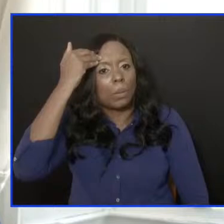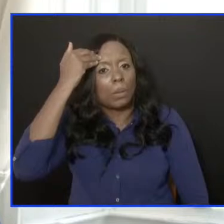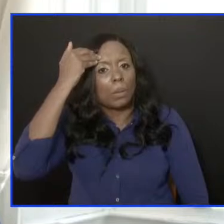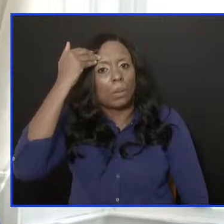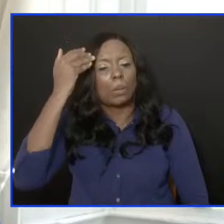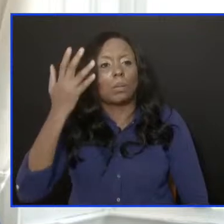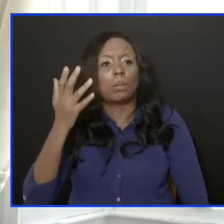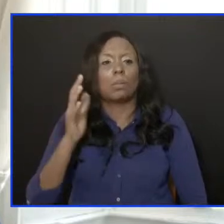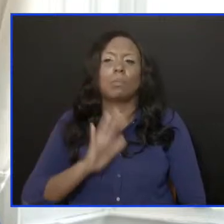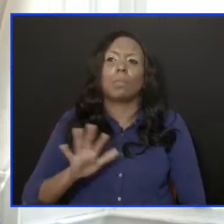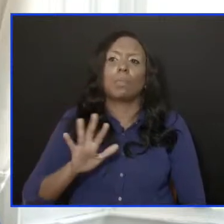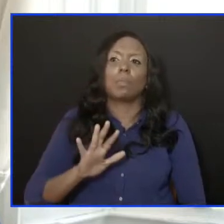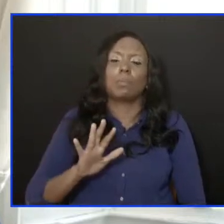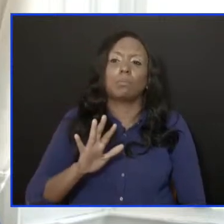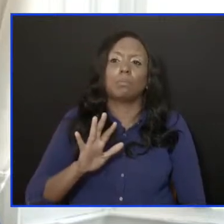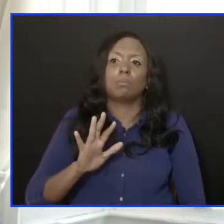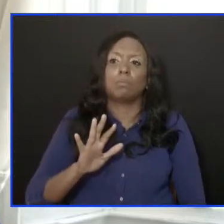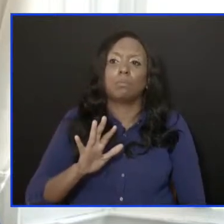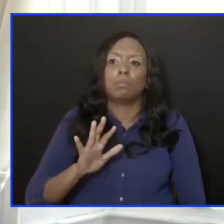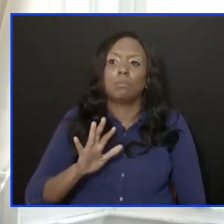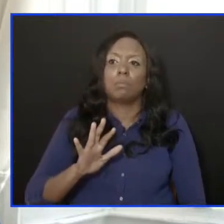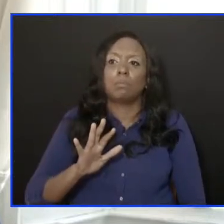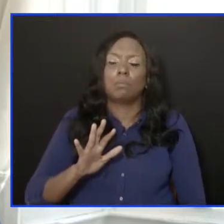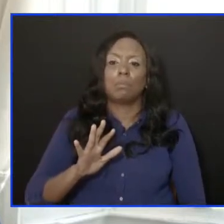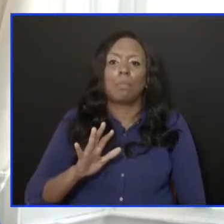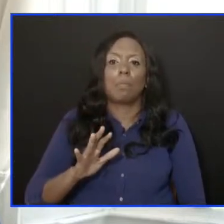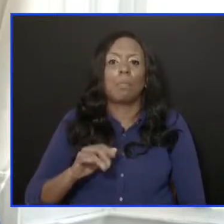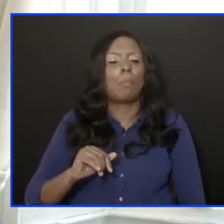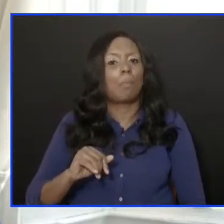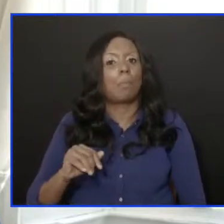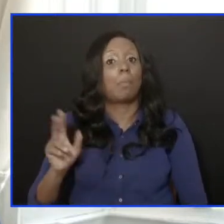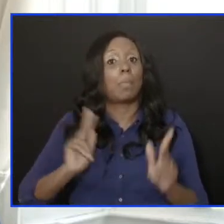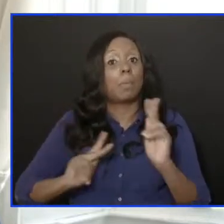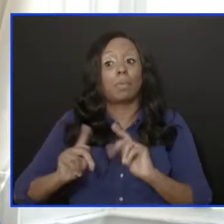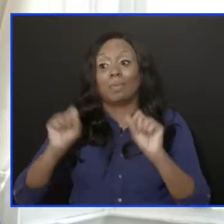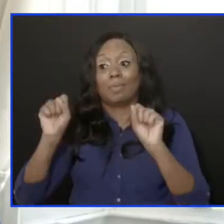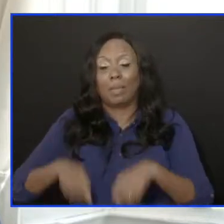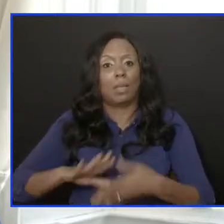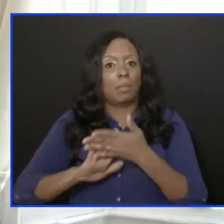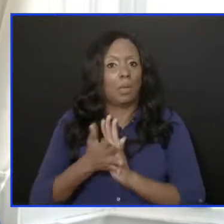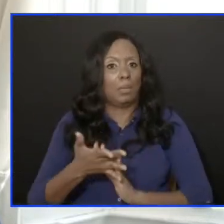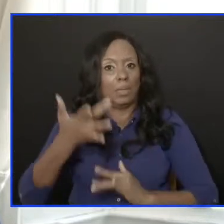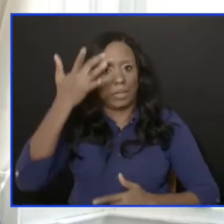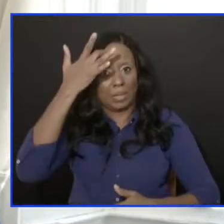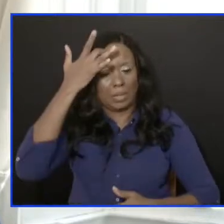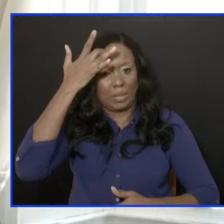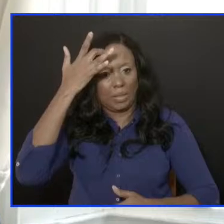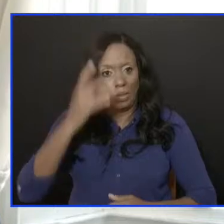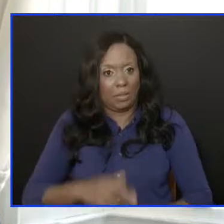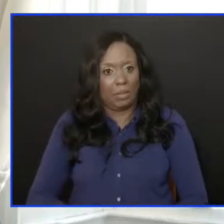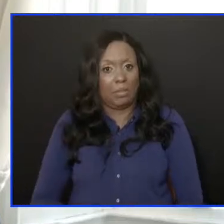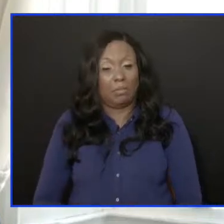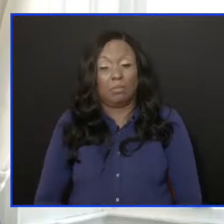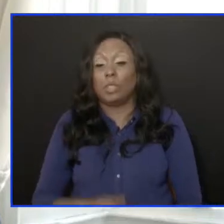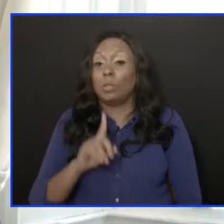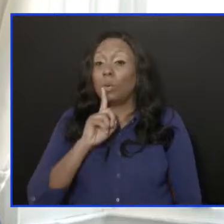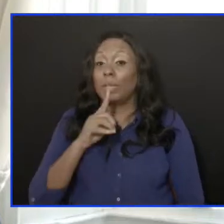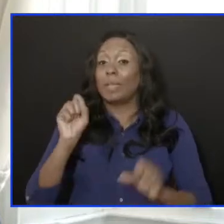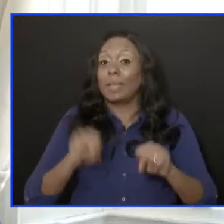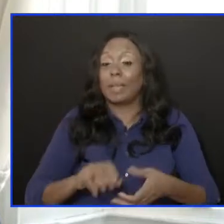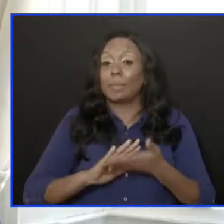over, at least 7% of people can get ill. I don't know who those people are going to be. So if anyone, for